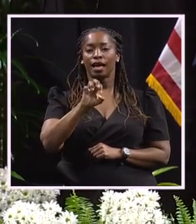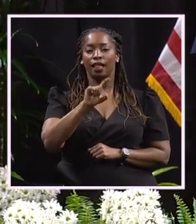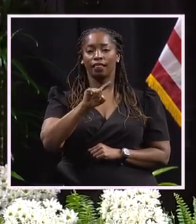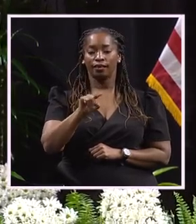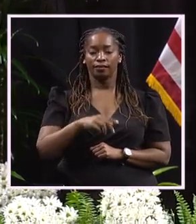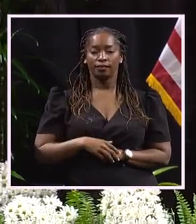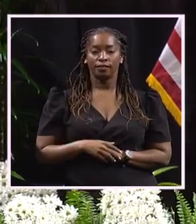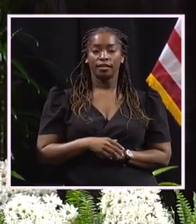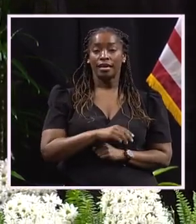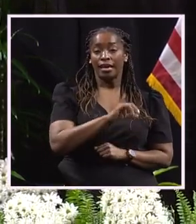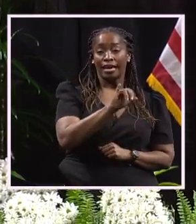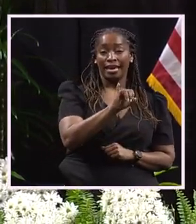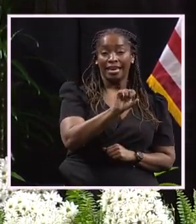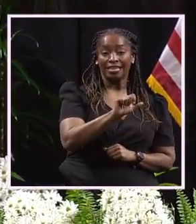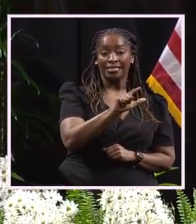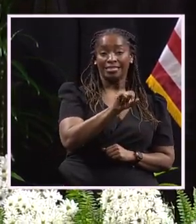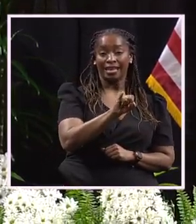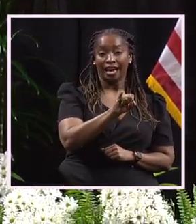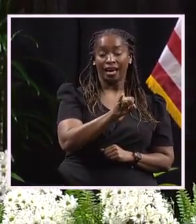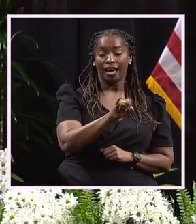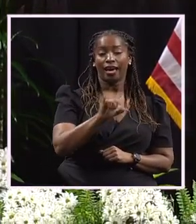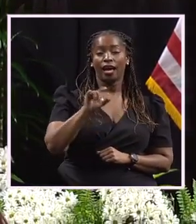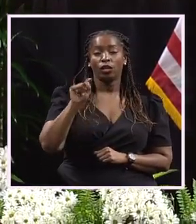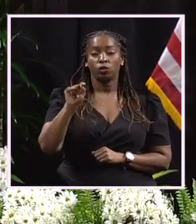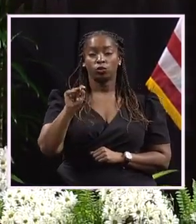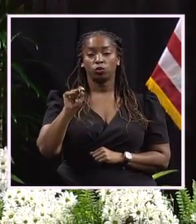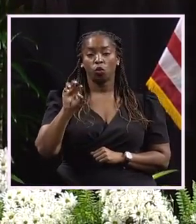Isai Camacho.